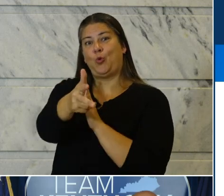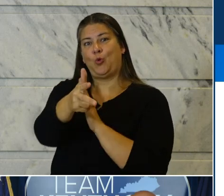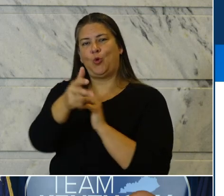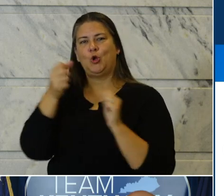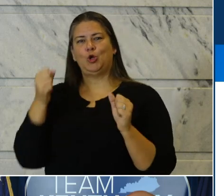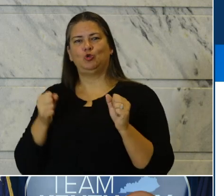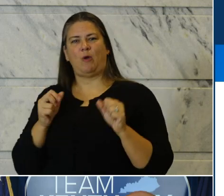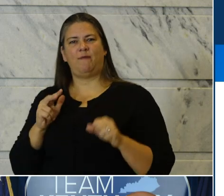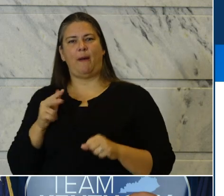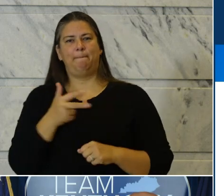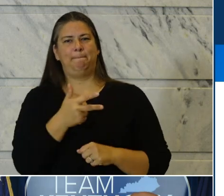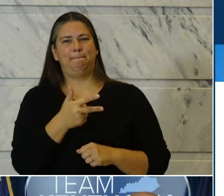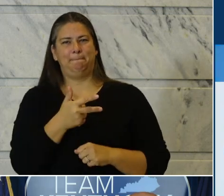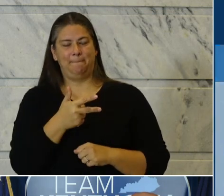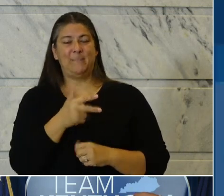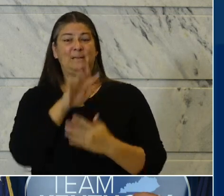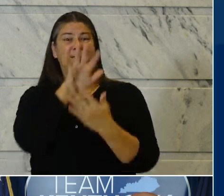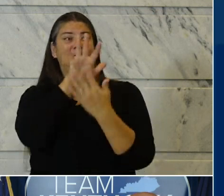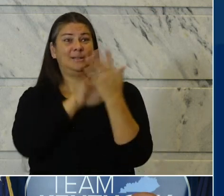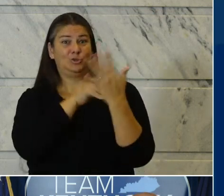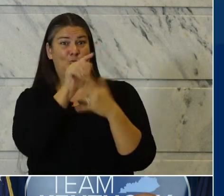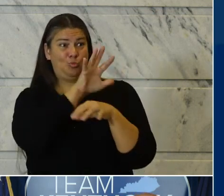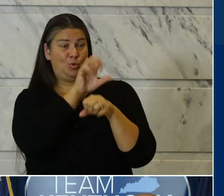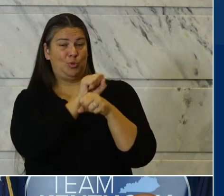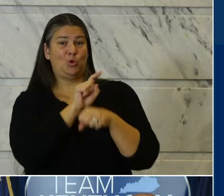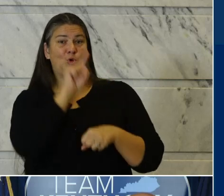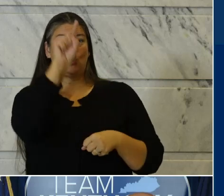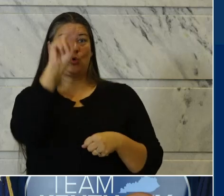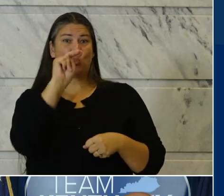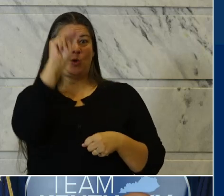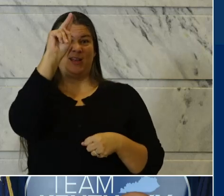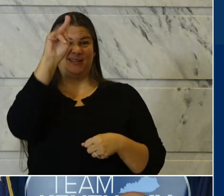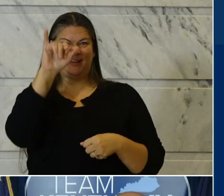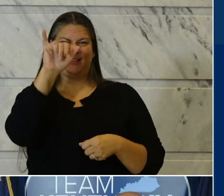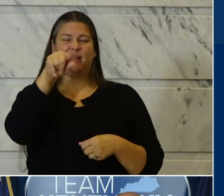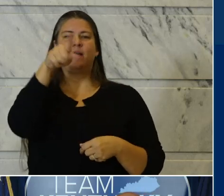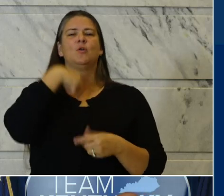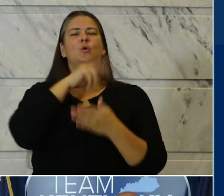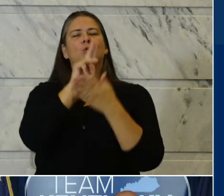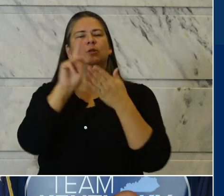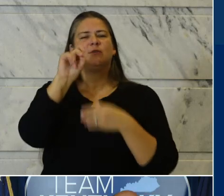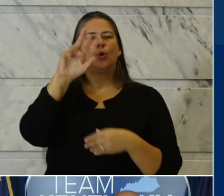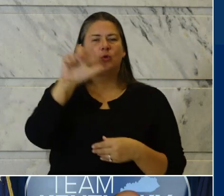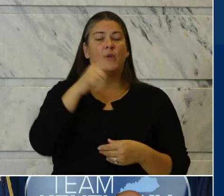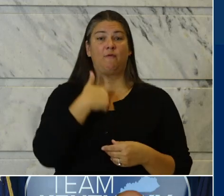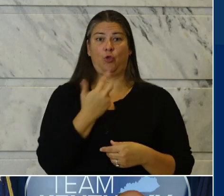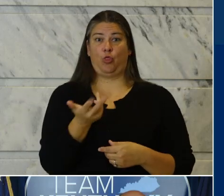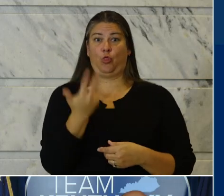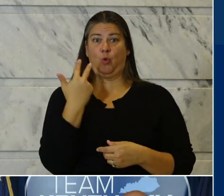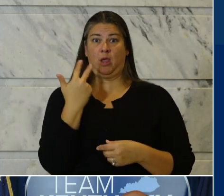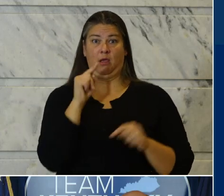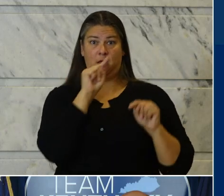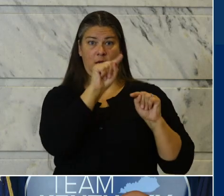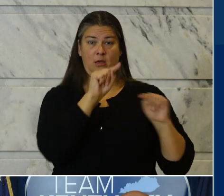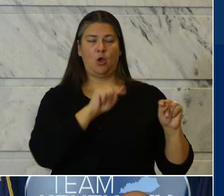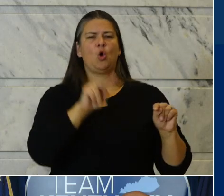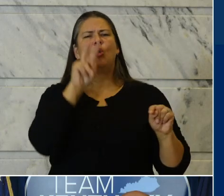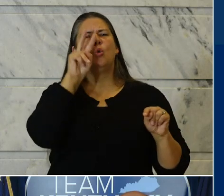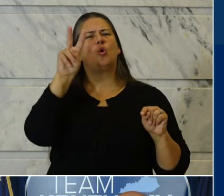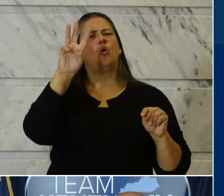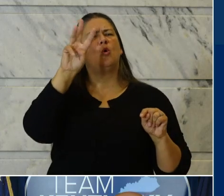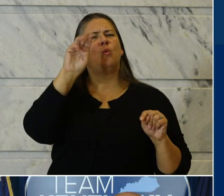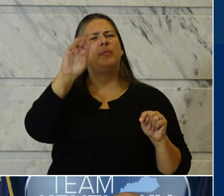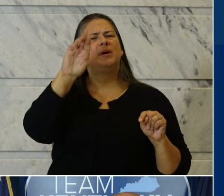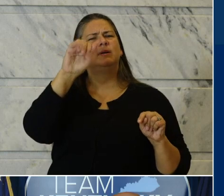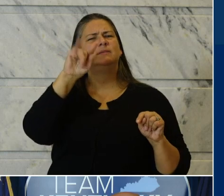you the same result. Schedule an appointment, you go to Northern Kentucky. Here's University of Louisville. There's 3 locations, and you can go to their website and sign up or